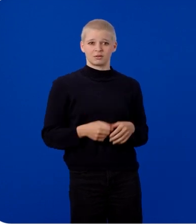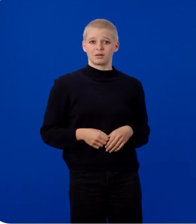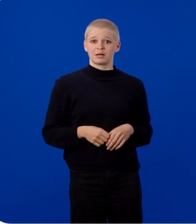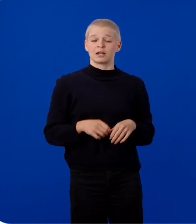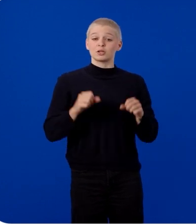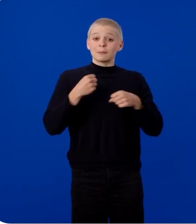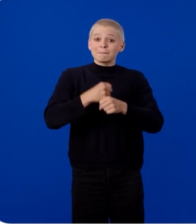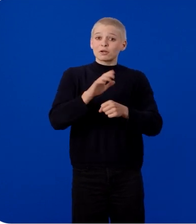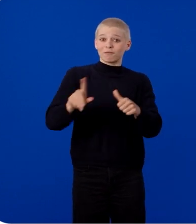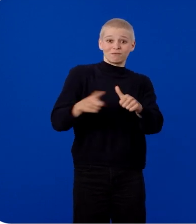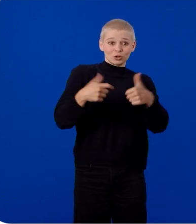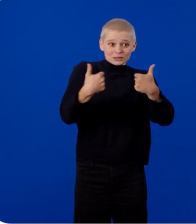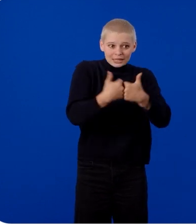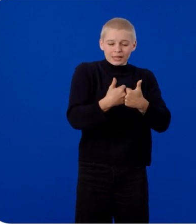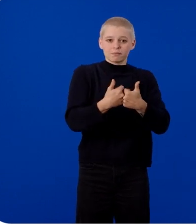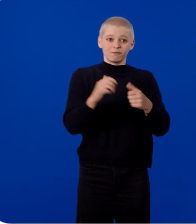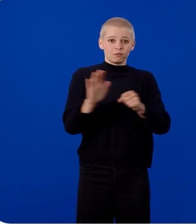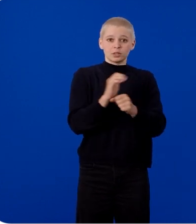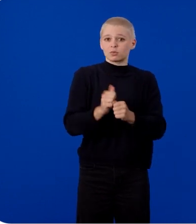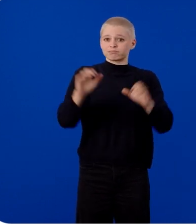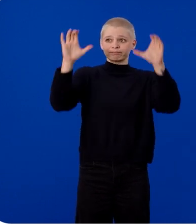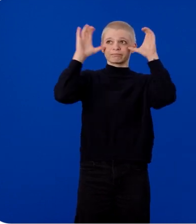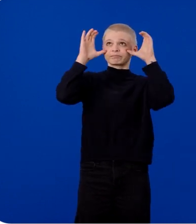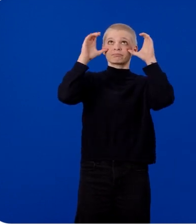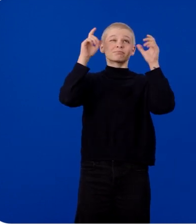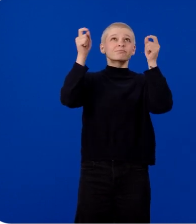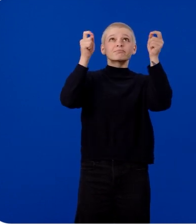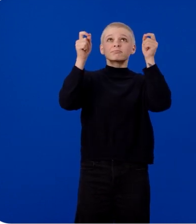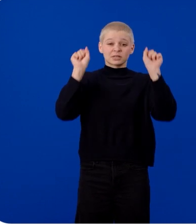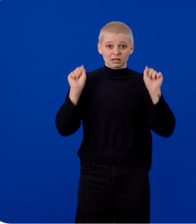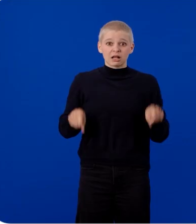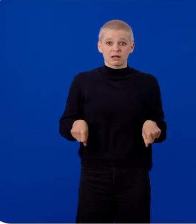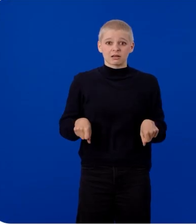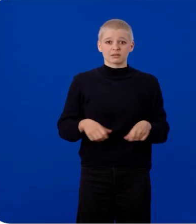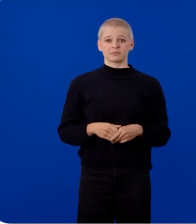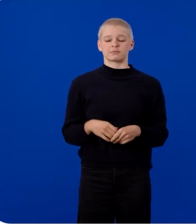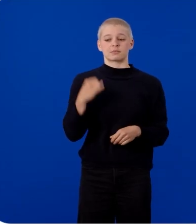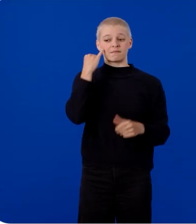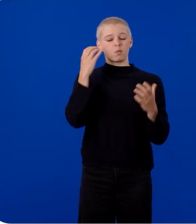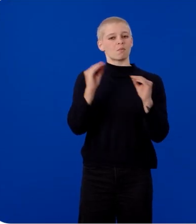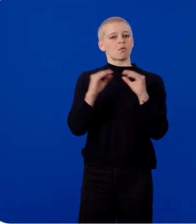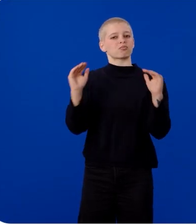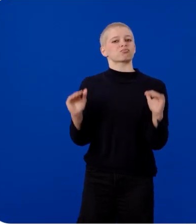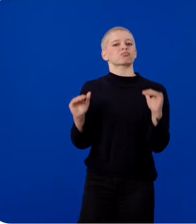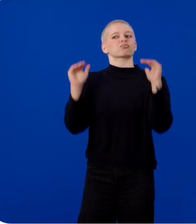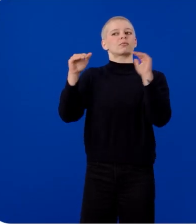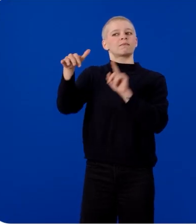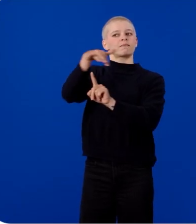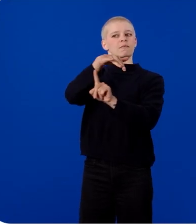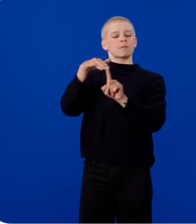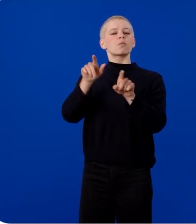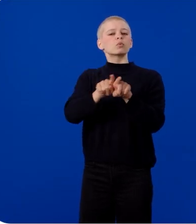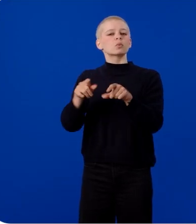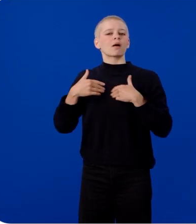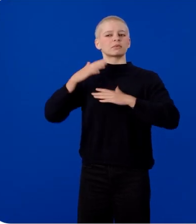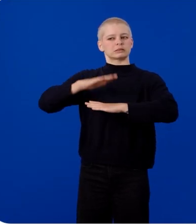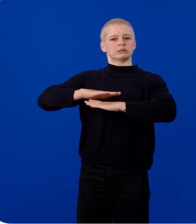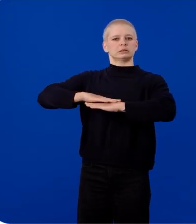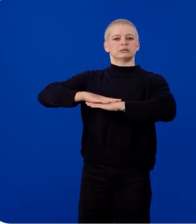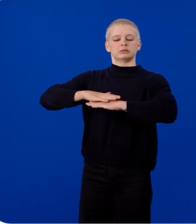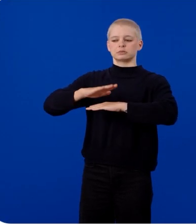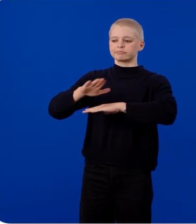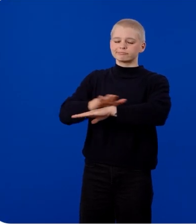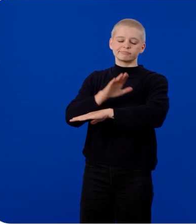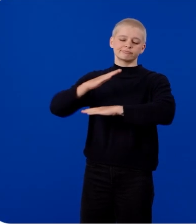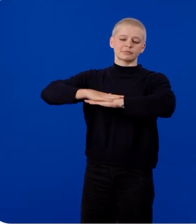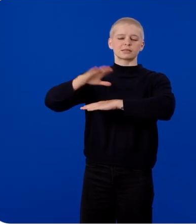game totally within the headset. For a slightly more sophisticated environment, there are also desktop editors available for